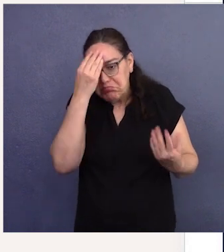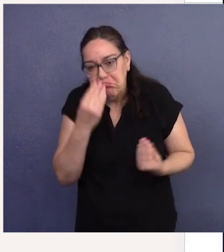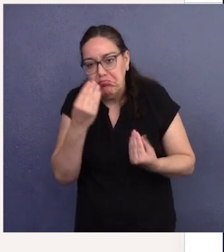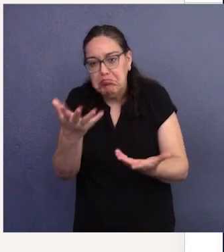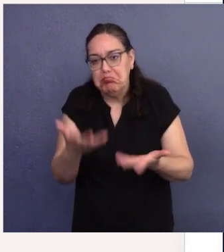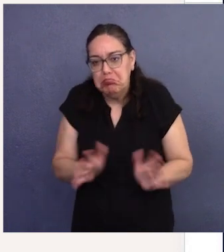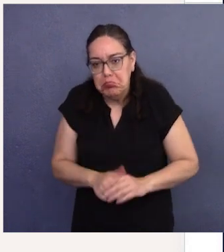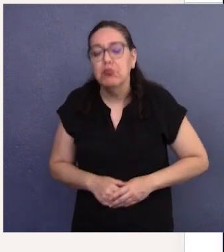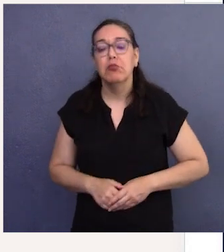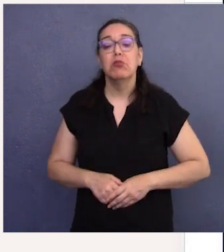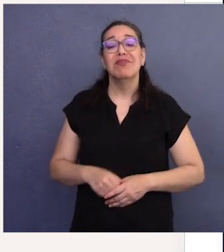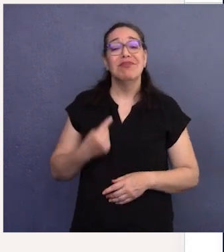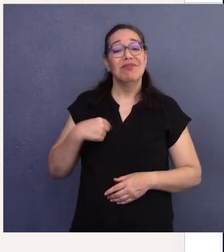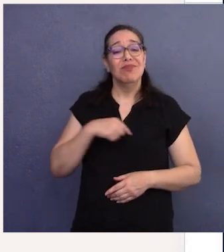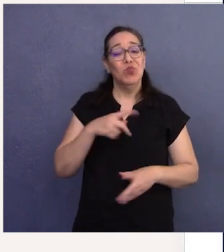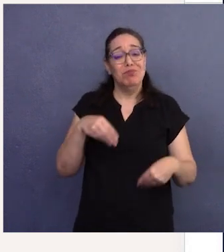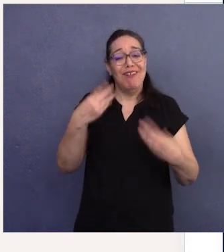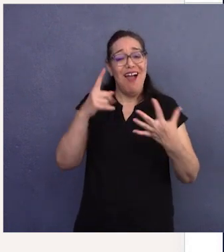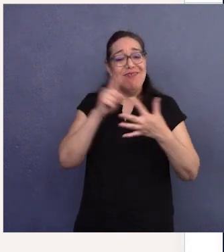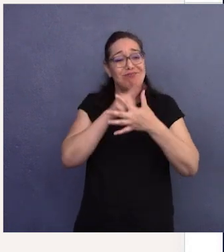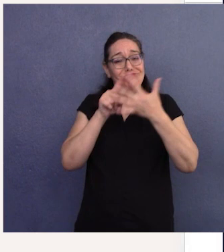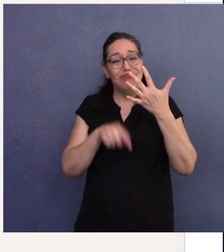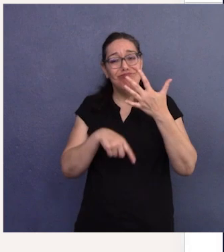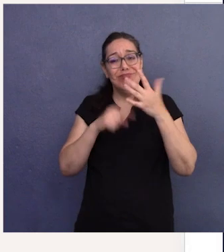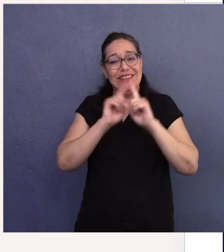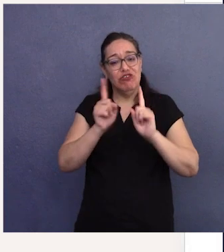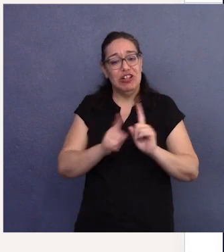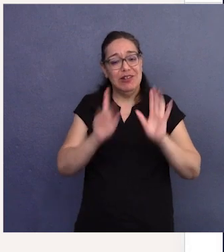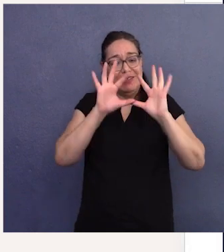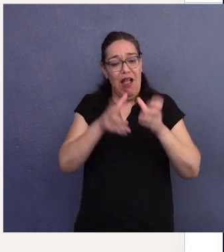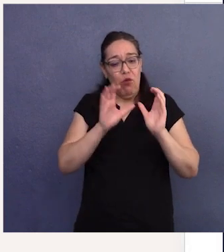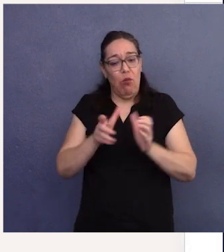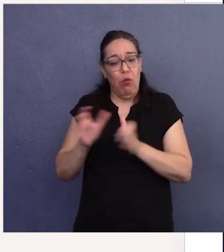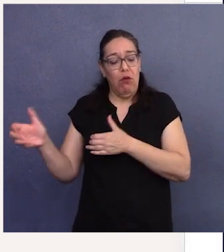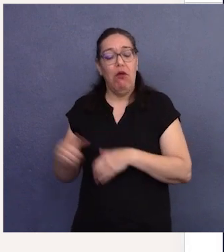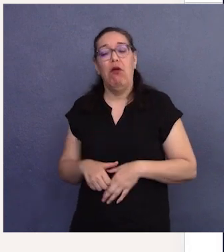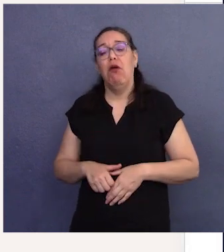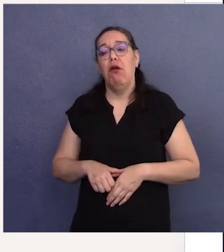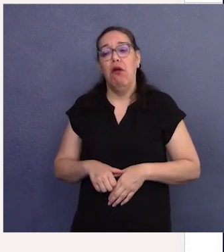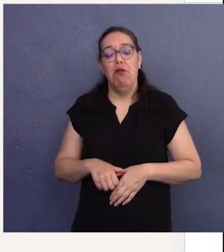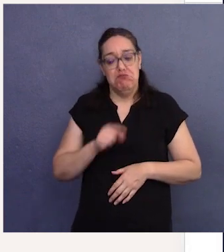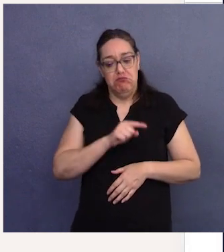are providing you with different categories that are eligible for this